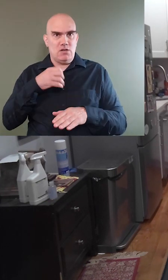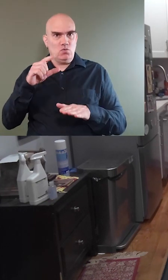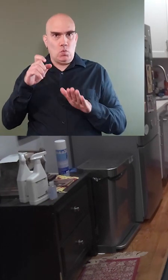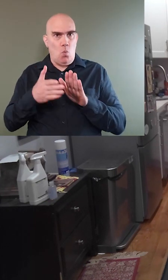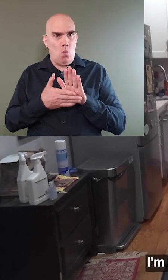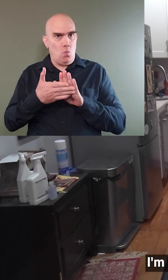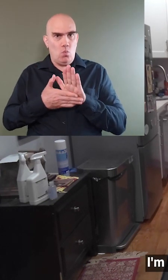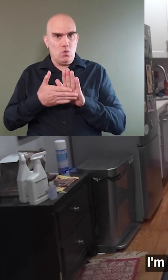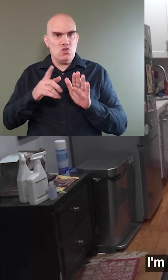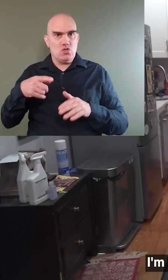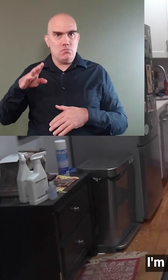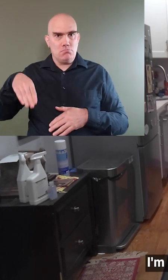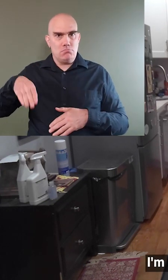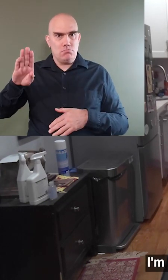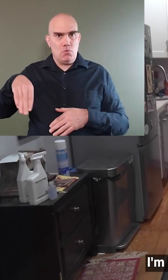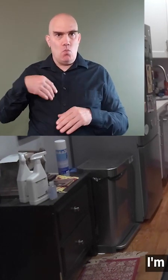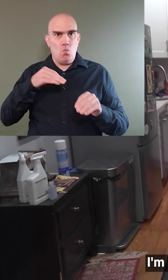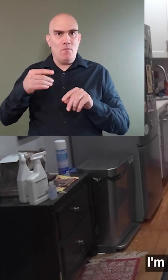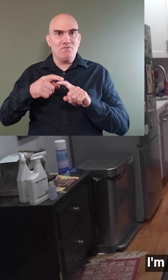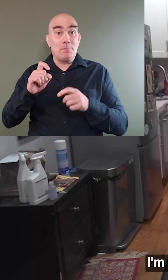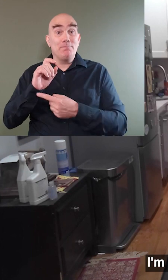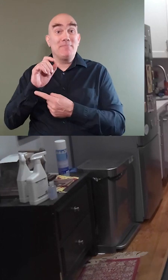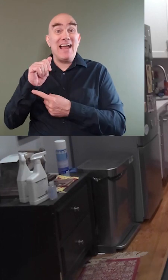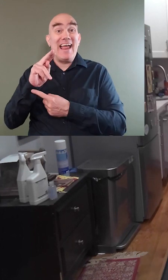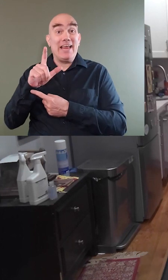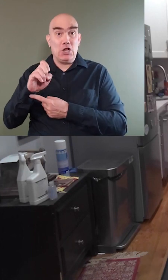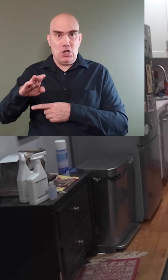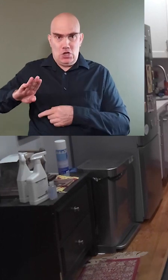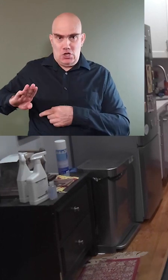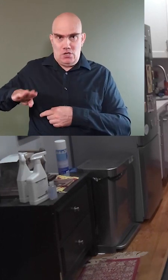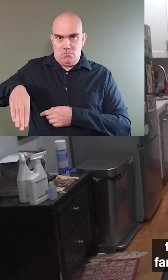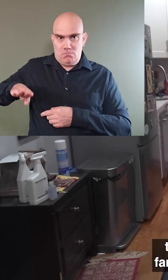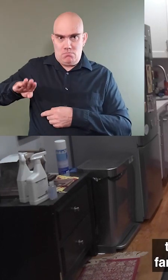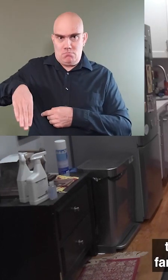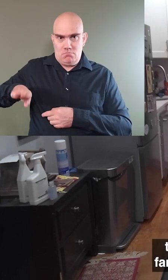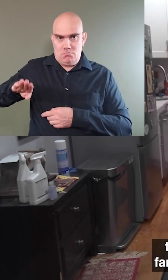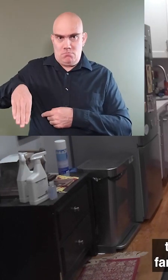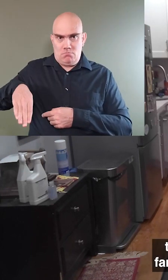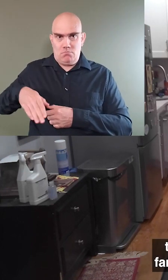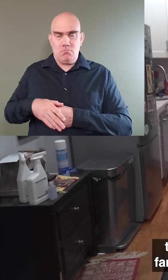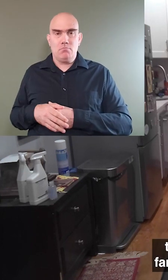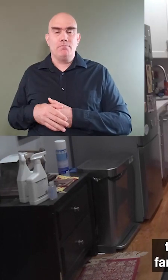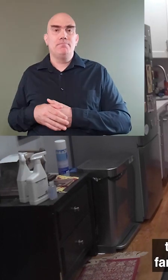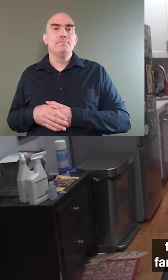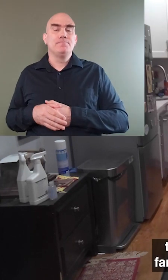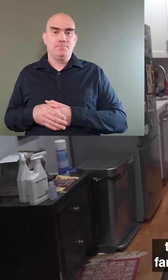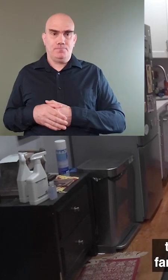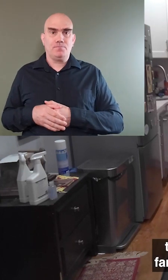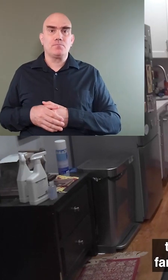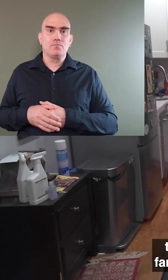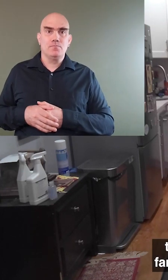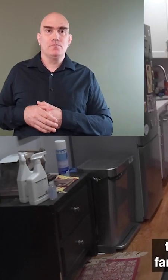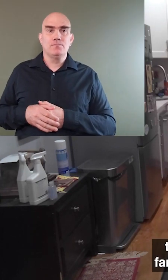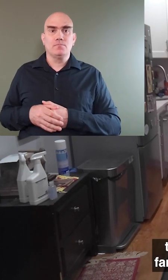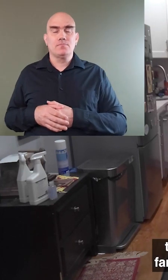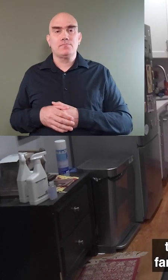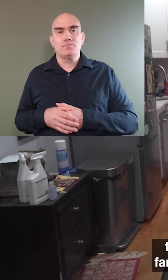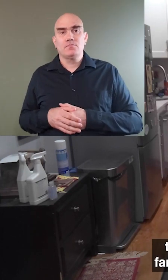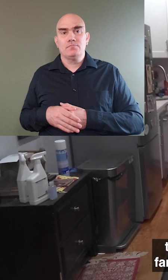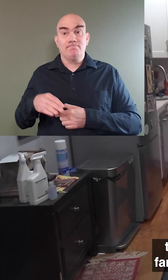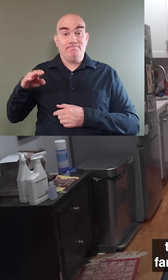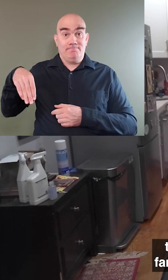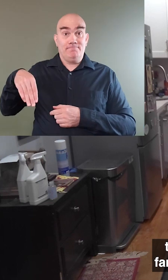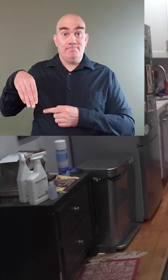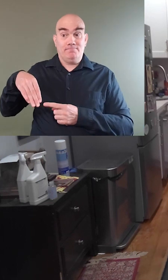foot. I'm moving just from the ankle. I extend. The top of my foot is now far away from my